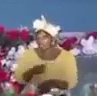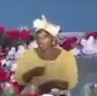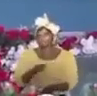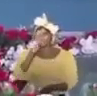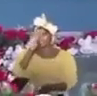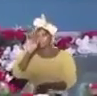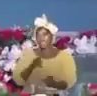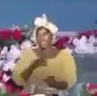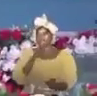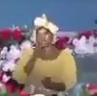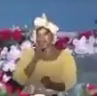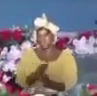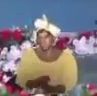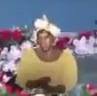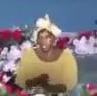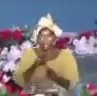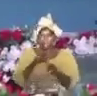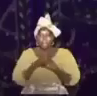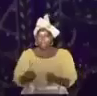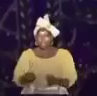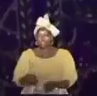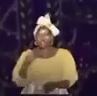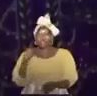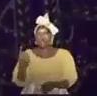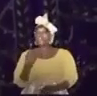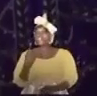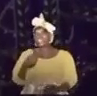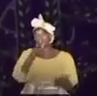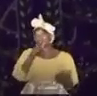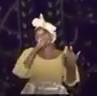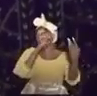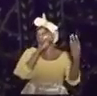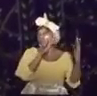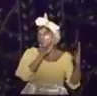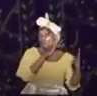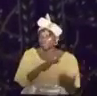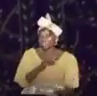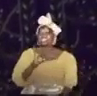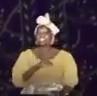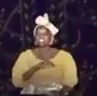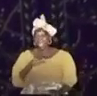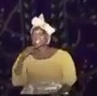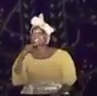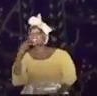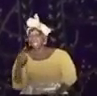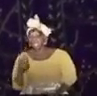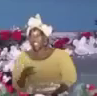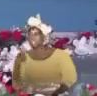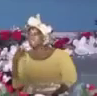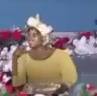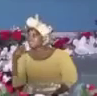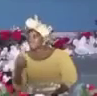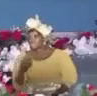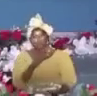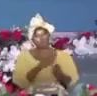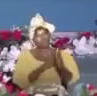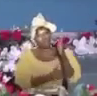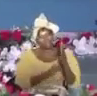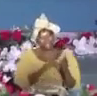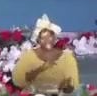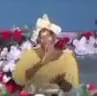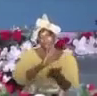assumptions. They are walking on hope. They are speaking, Lord, I believe you, but they are not walking by